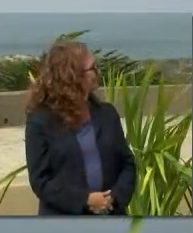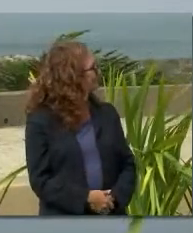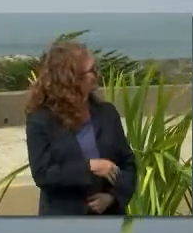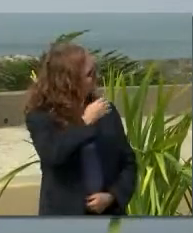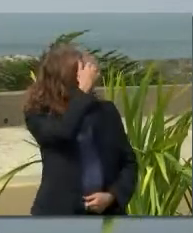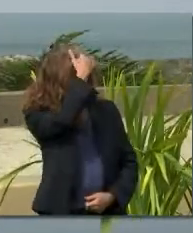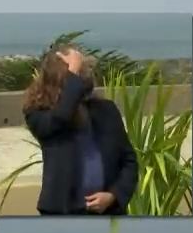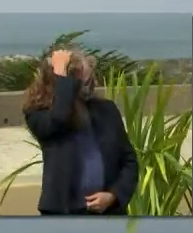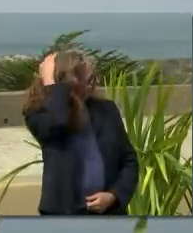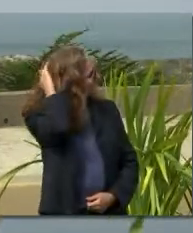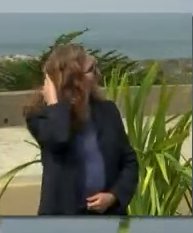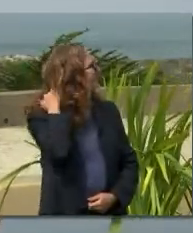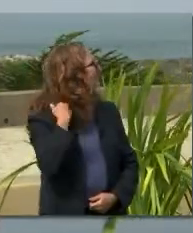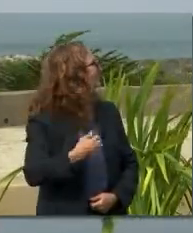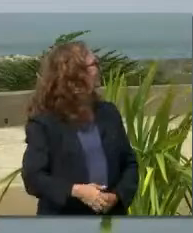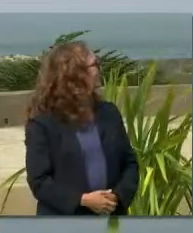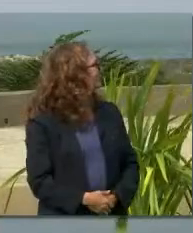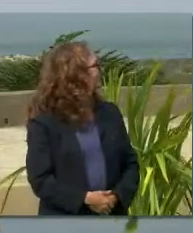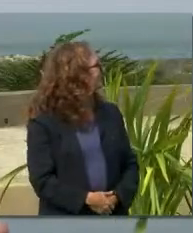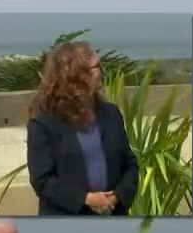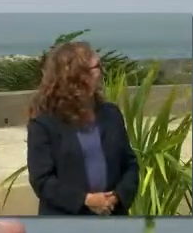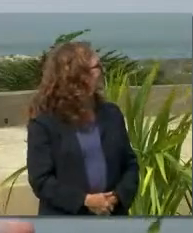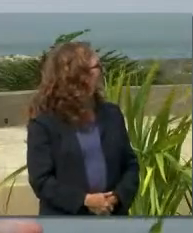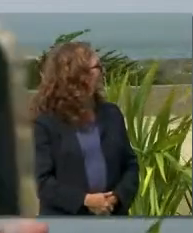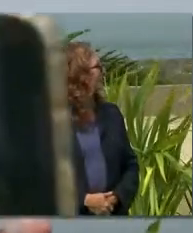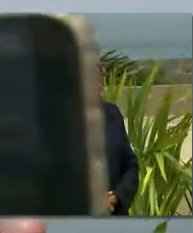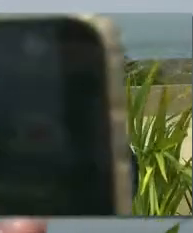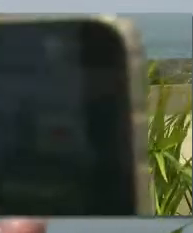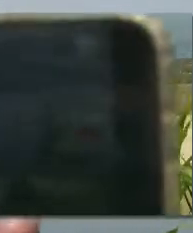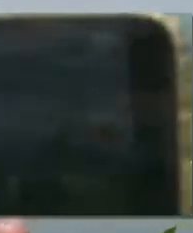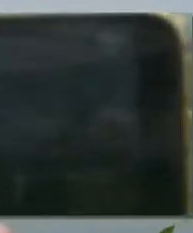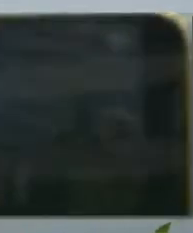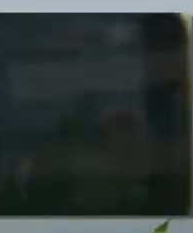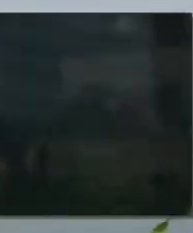Wonderful. Thank you. Of course, if there's any, that is